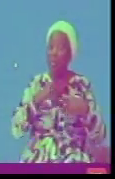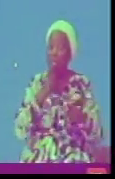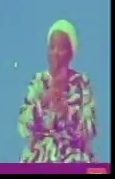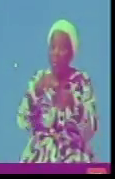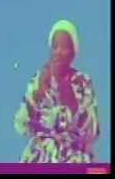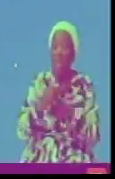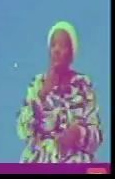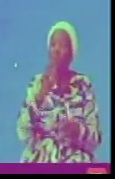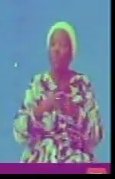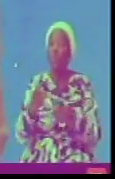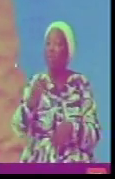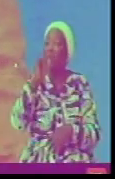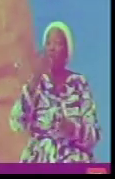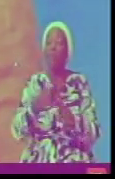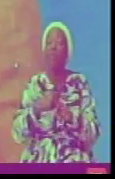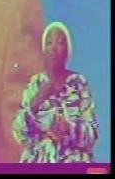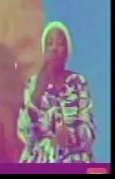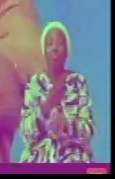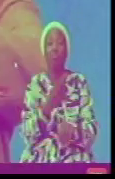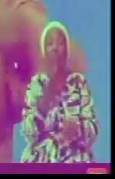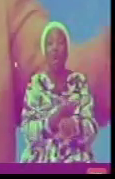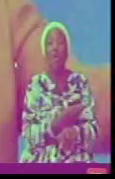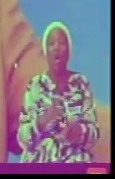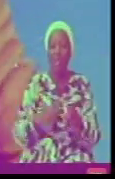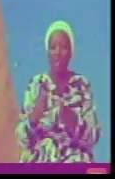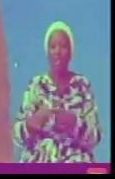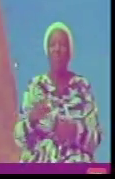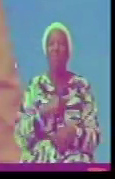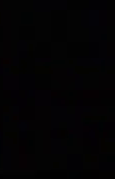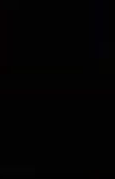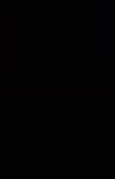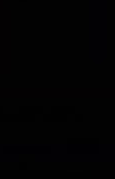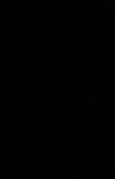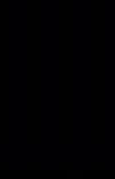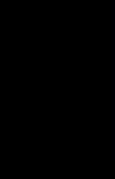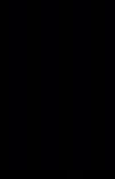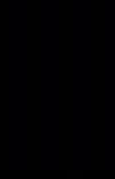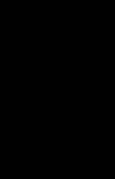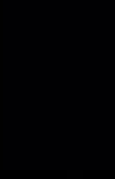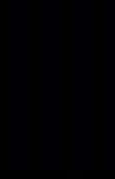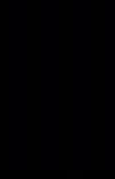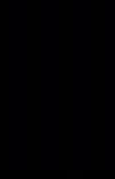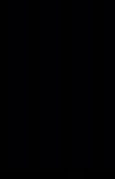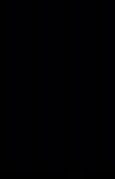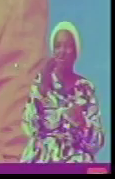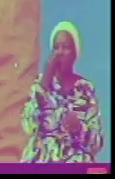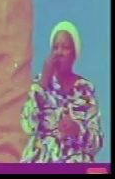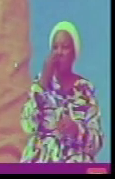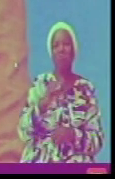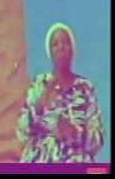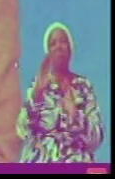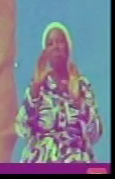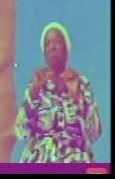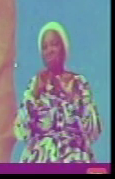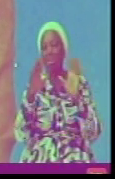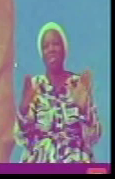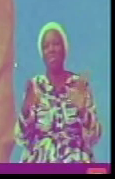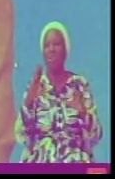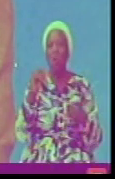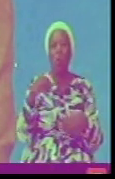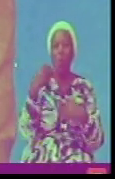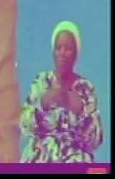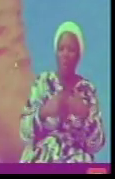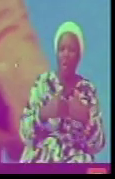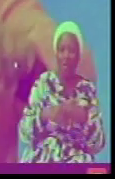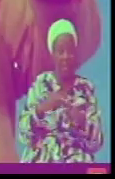Our soul loathed this light bread. He said, it was but light bread.